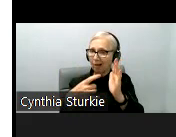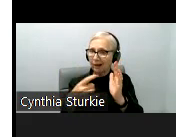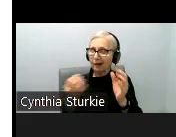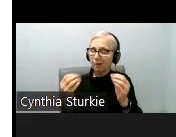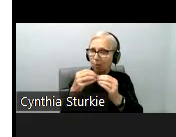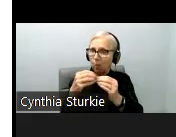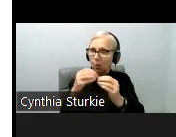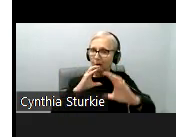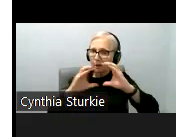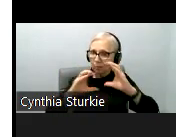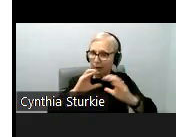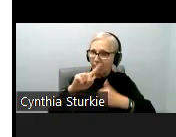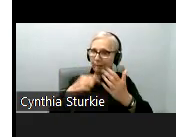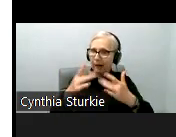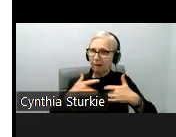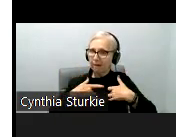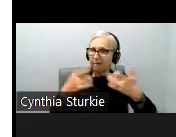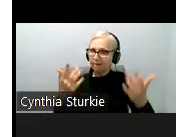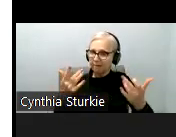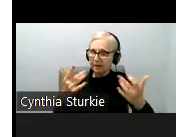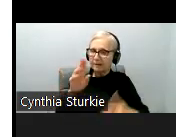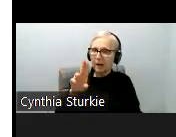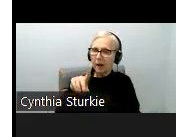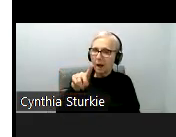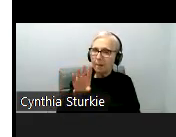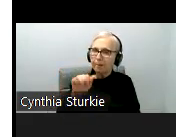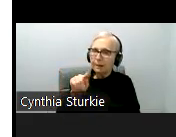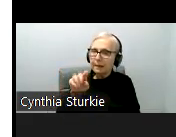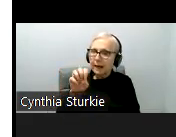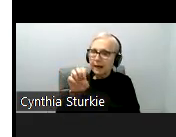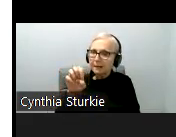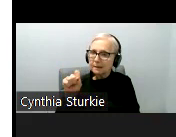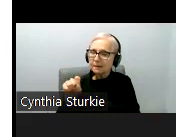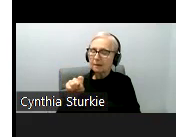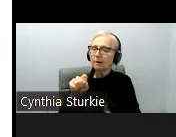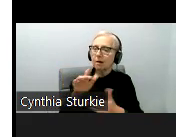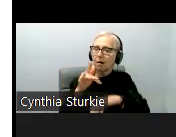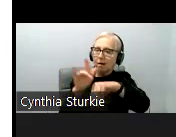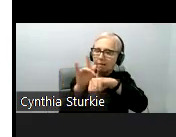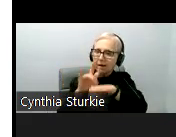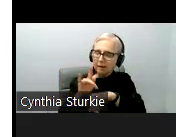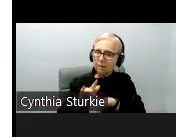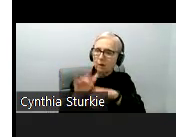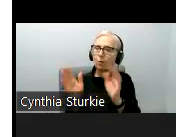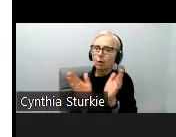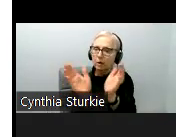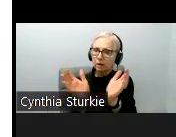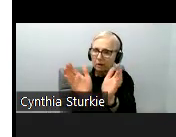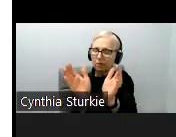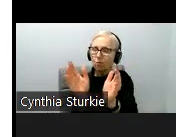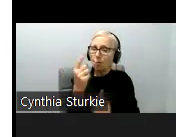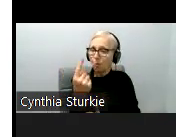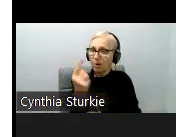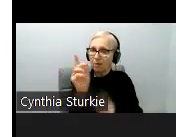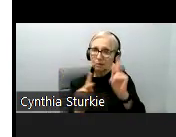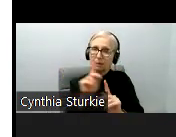events, about when updated resources are available on the website. And so we encourage you, if you are one of those people who is